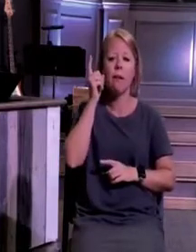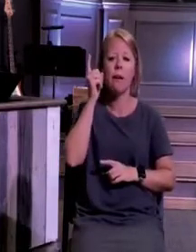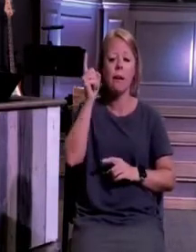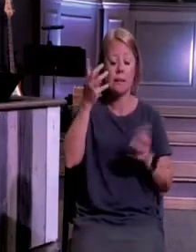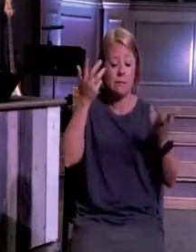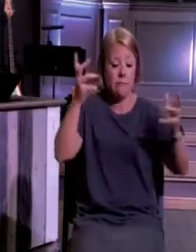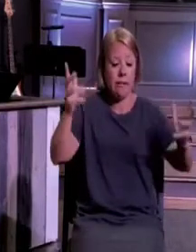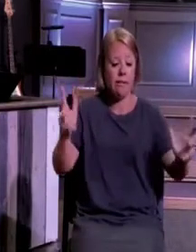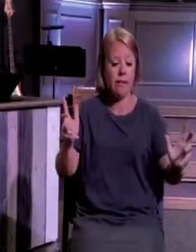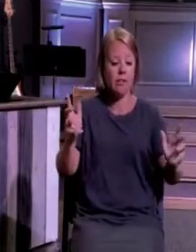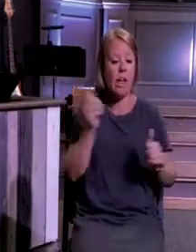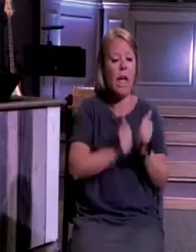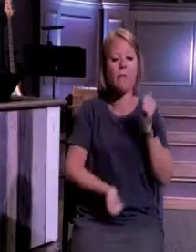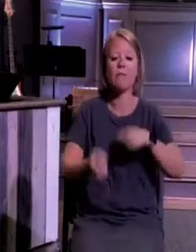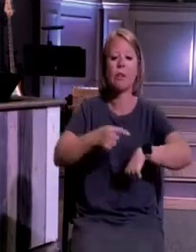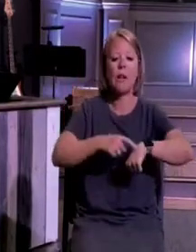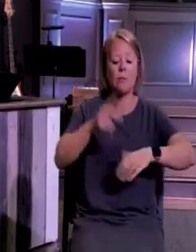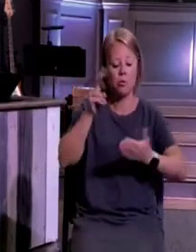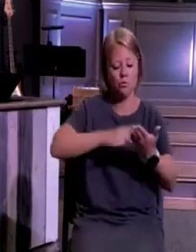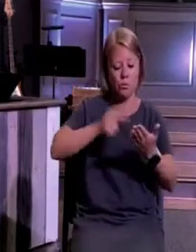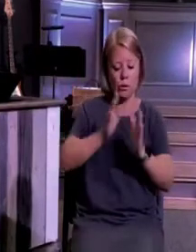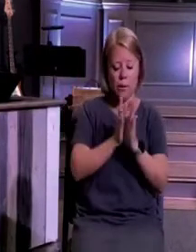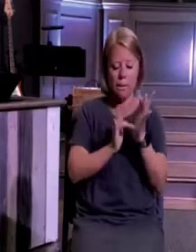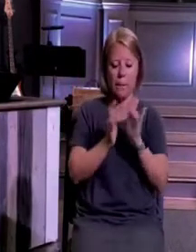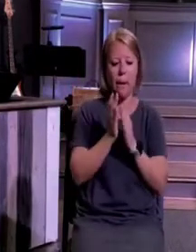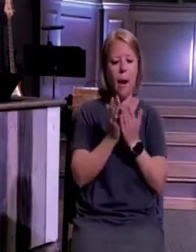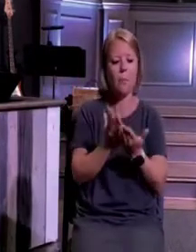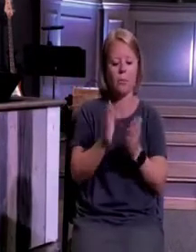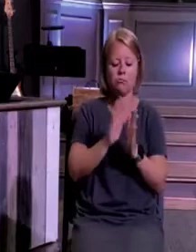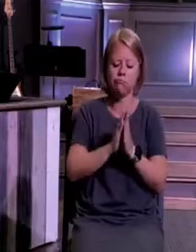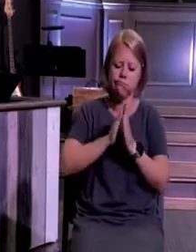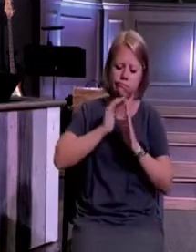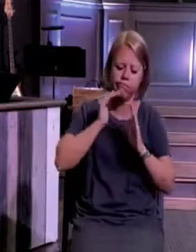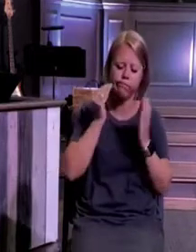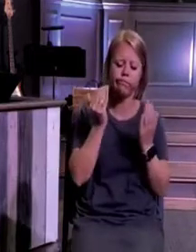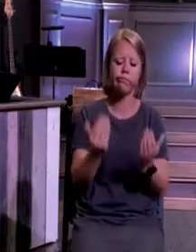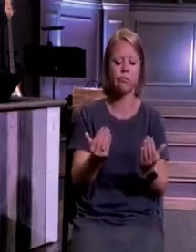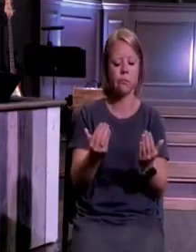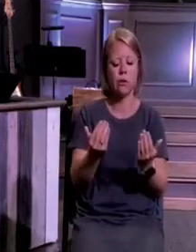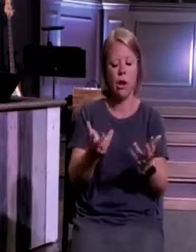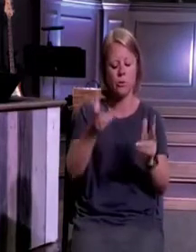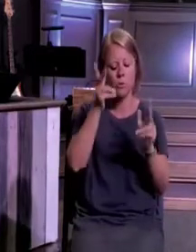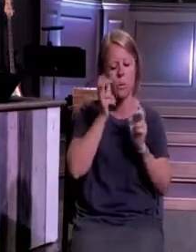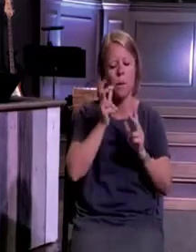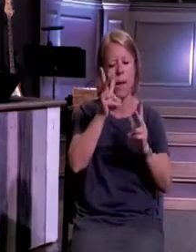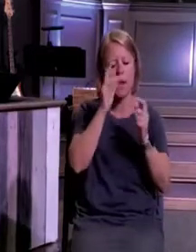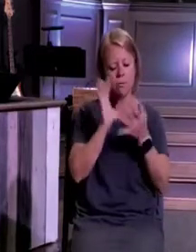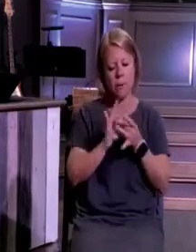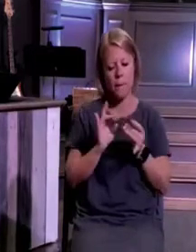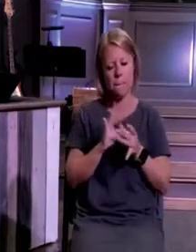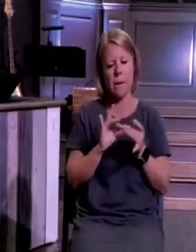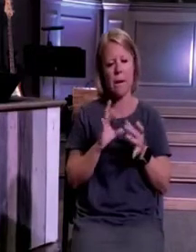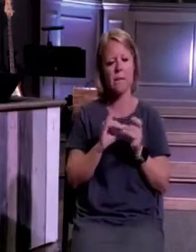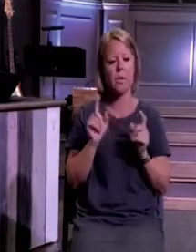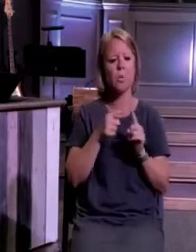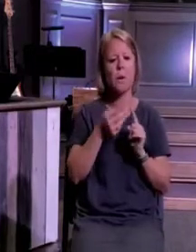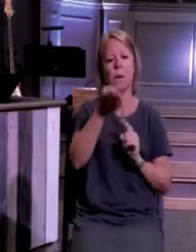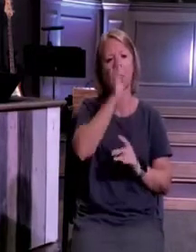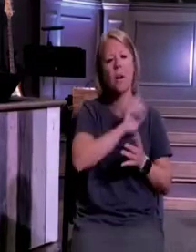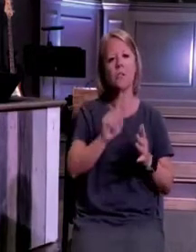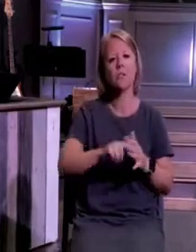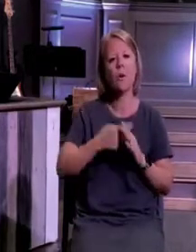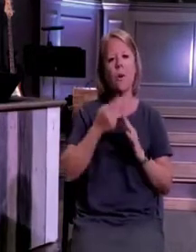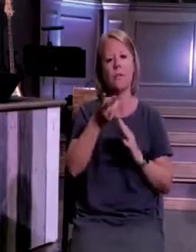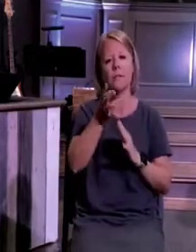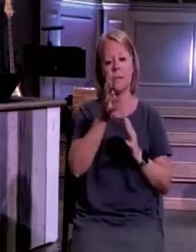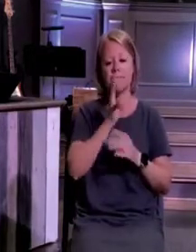done. Every time that you read your Bible, when you open the Word of God and you hear the message, when God begins to speak,